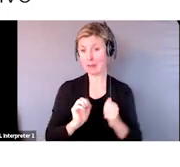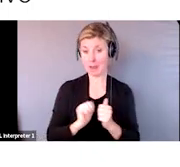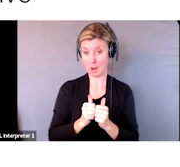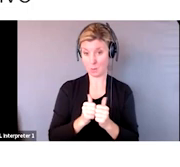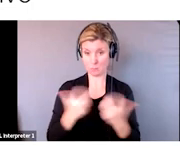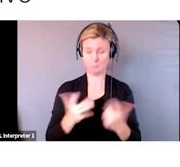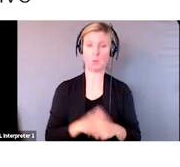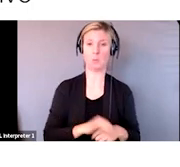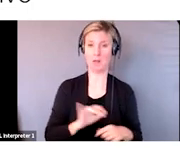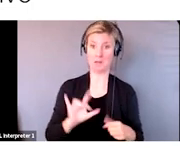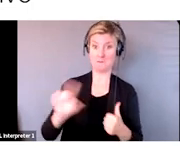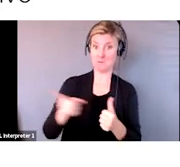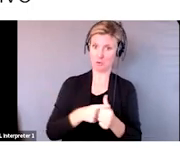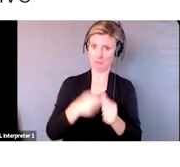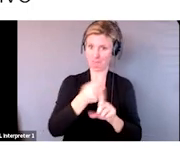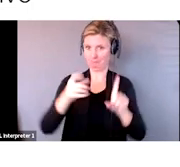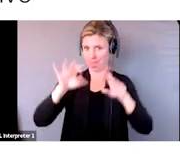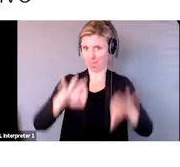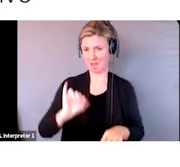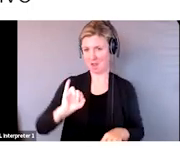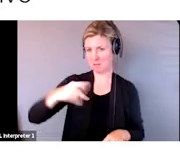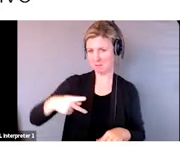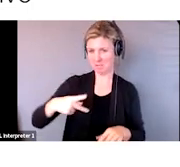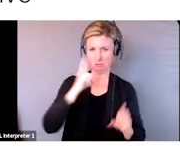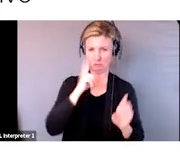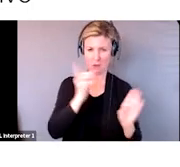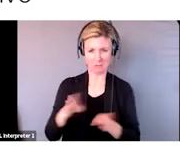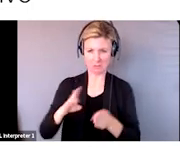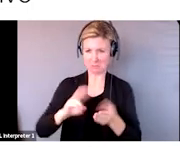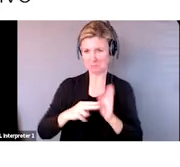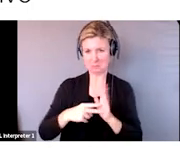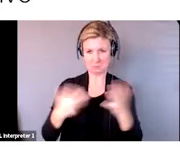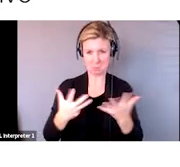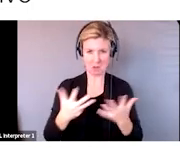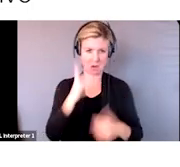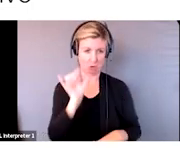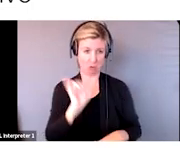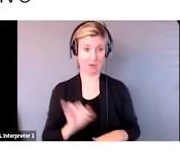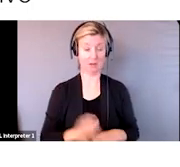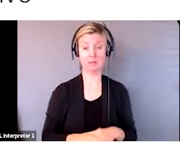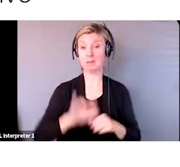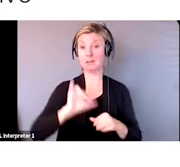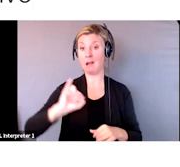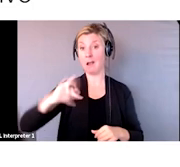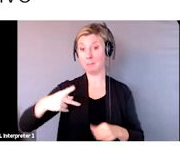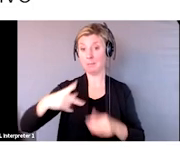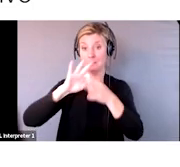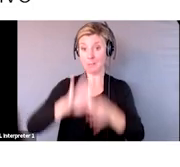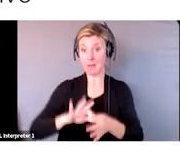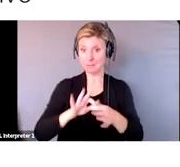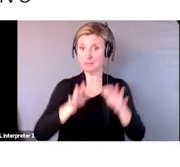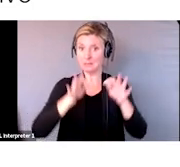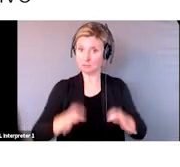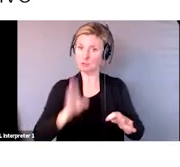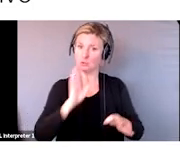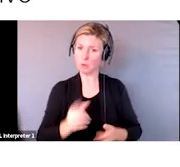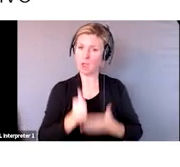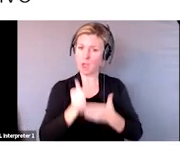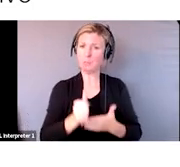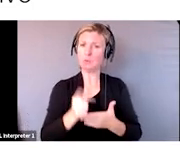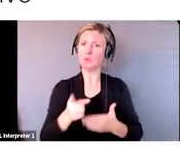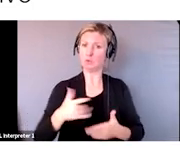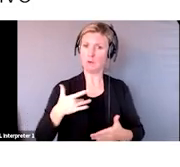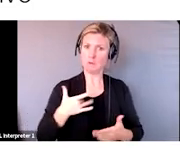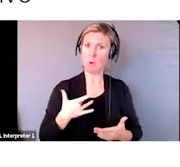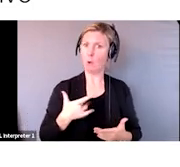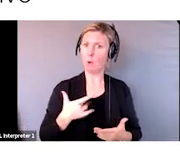is it? First of all, well, it is really a set of IP-based decisions that can give you a competitive advantage. So it's